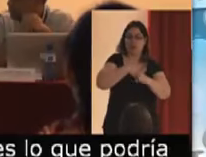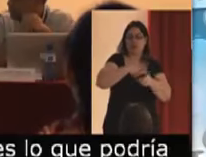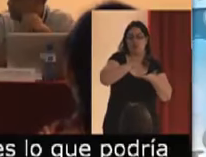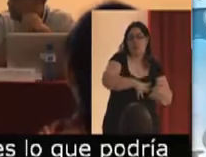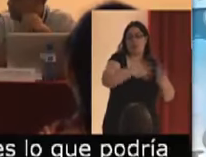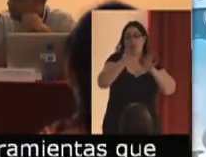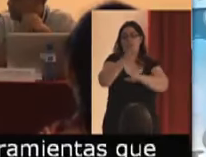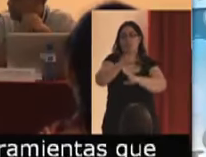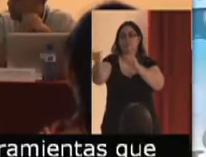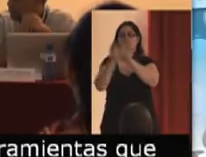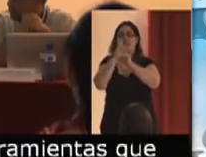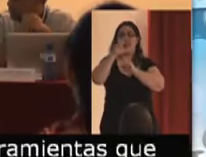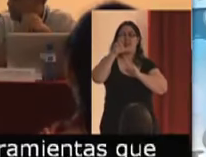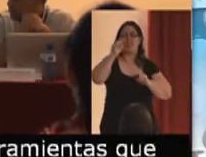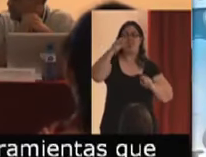work in